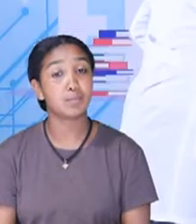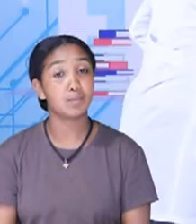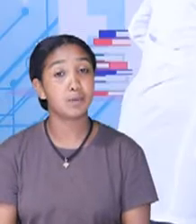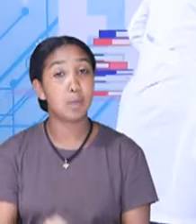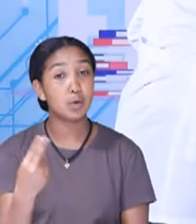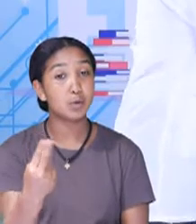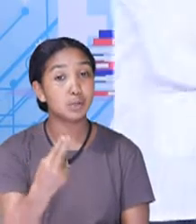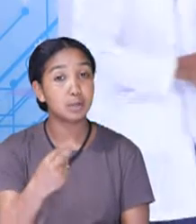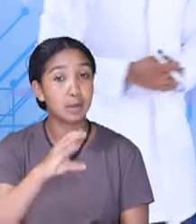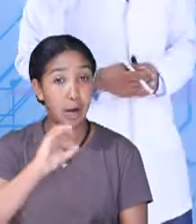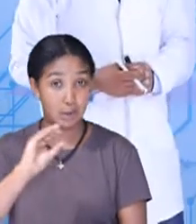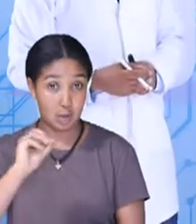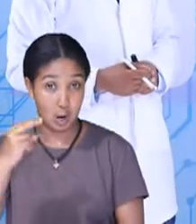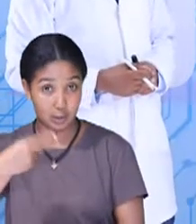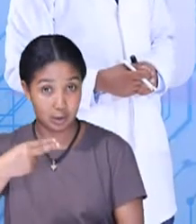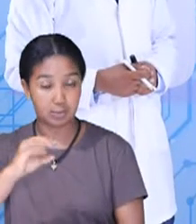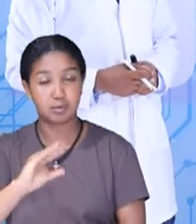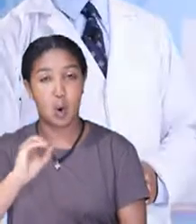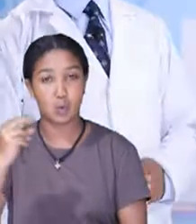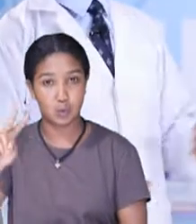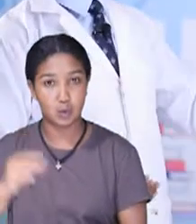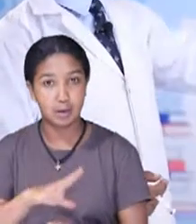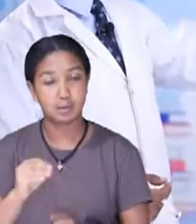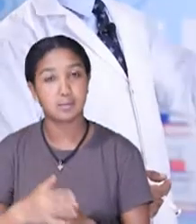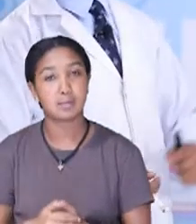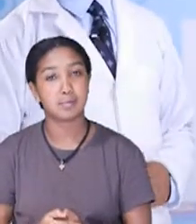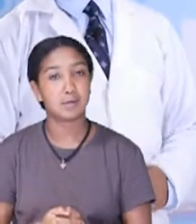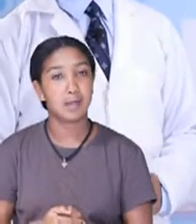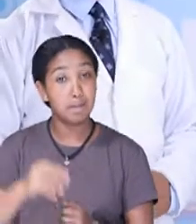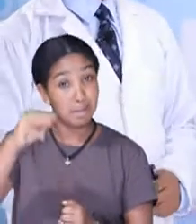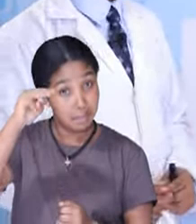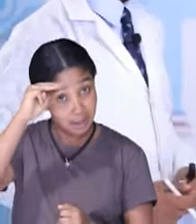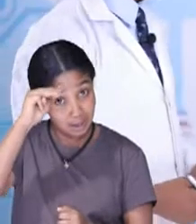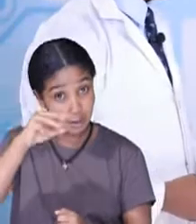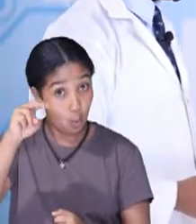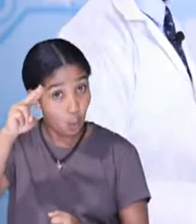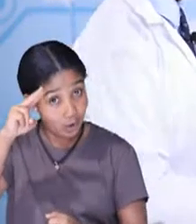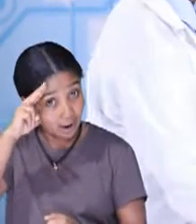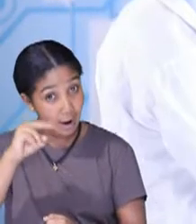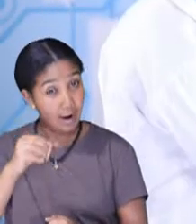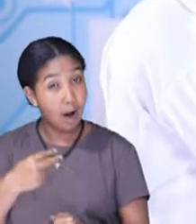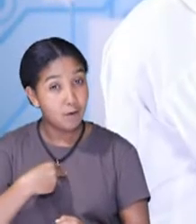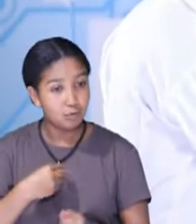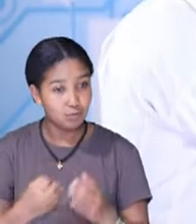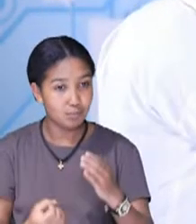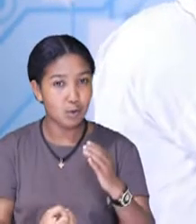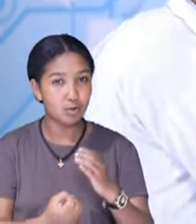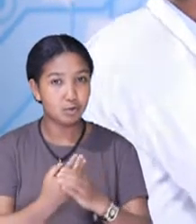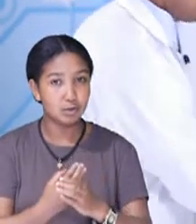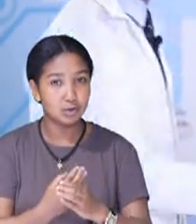by using carbon dioxide. And Miller and Urey have also